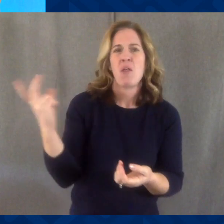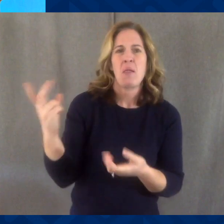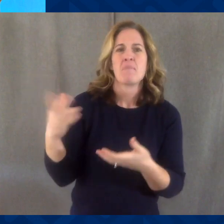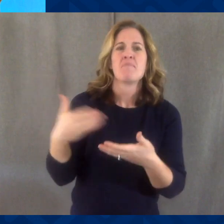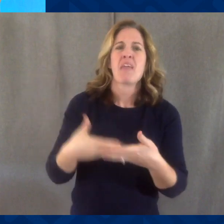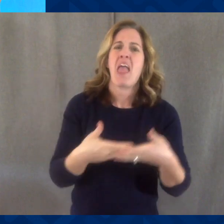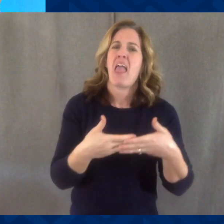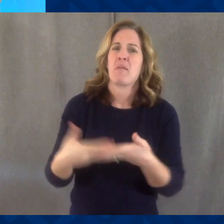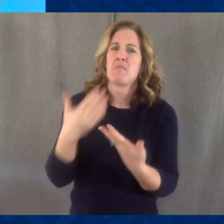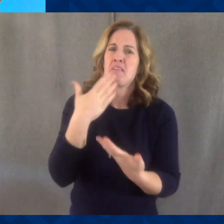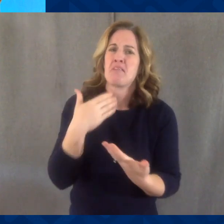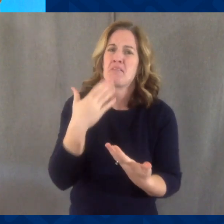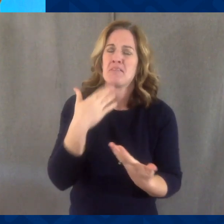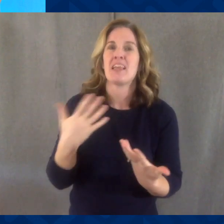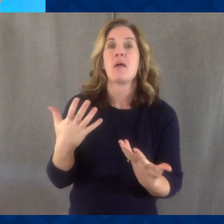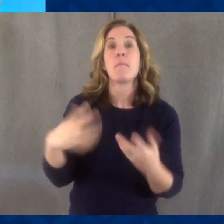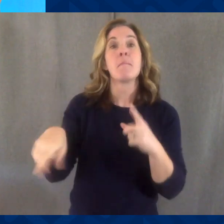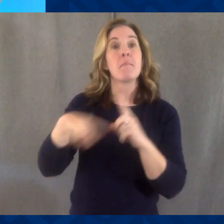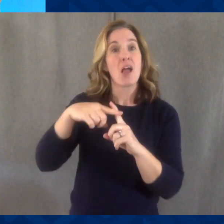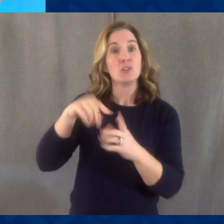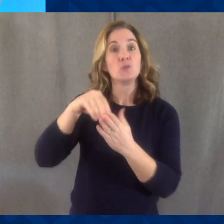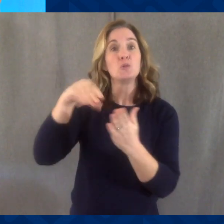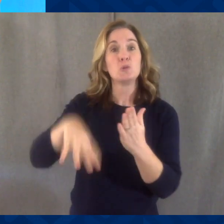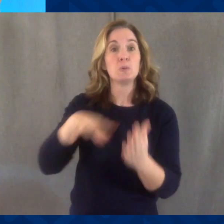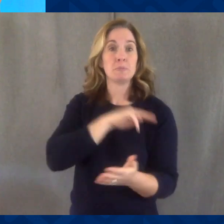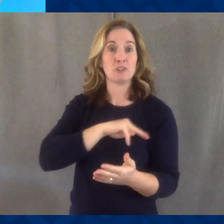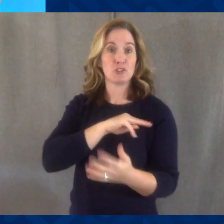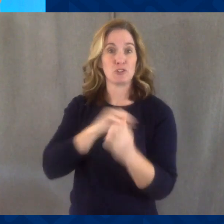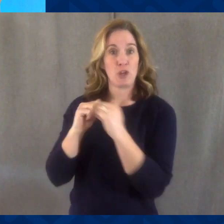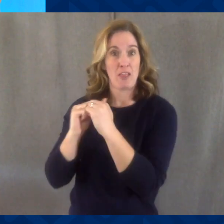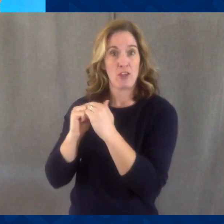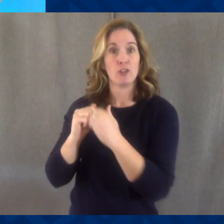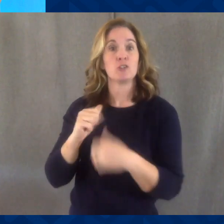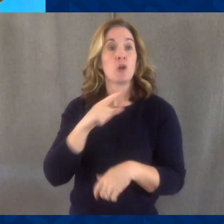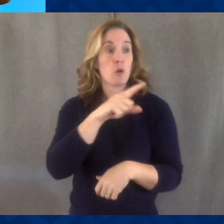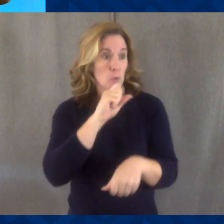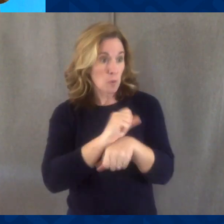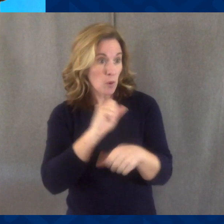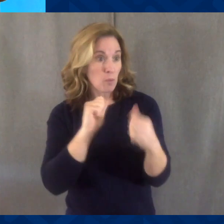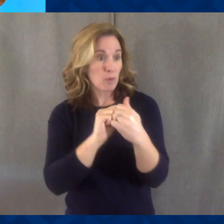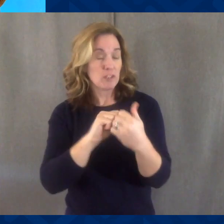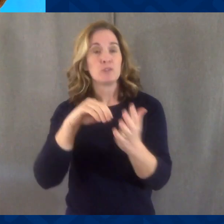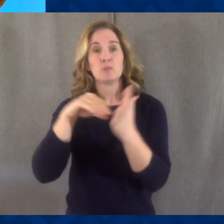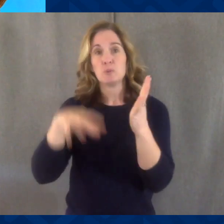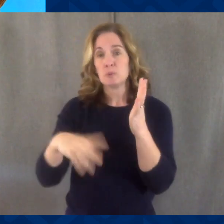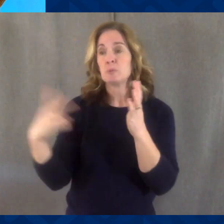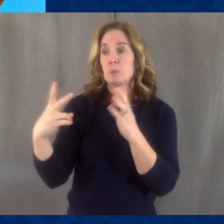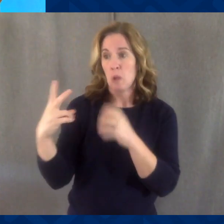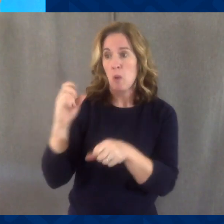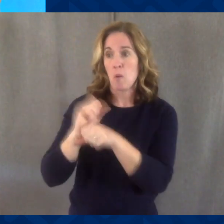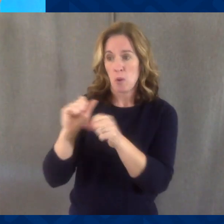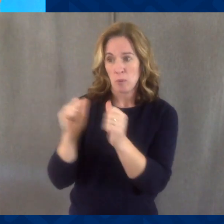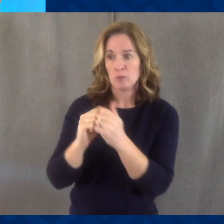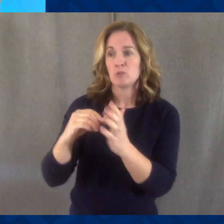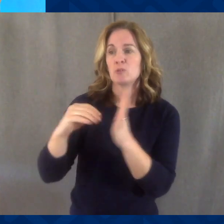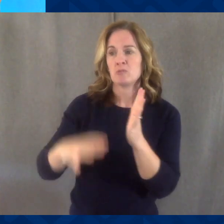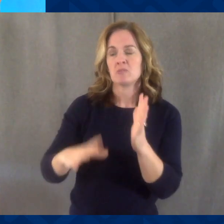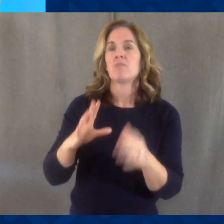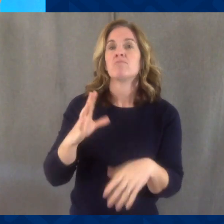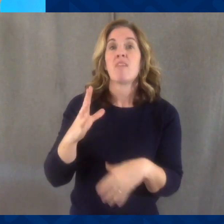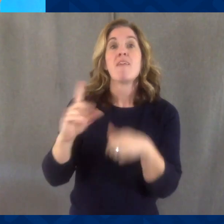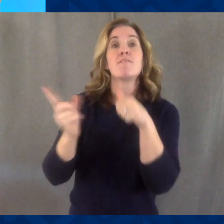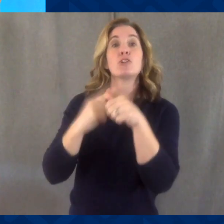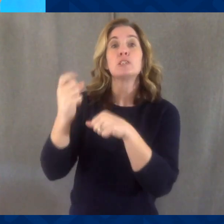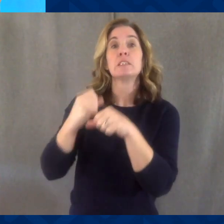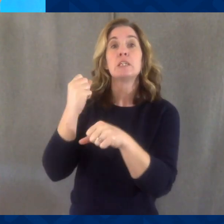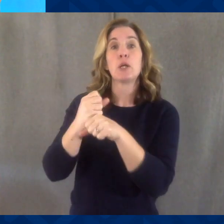did student ministry together. So, you work with students. We worked with students, which was super fun. So the first year of our marriage, I was still in